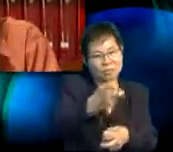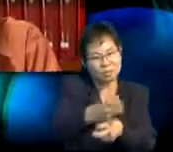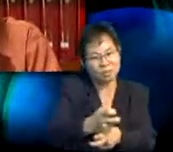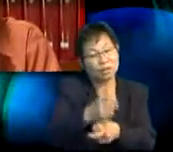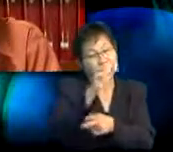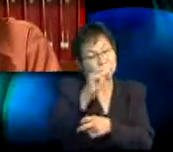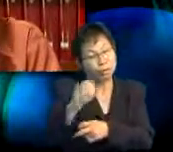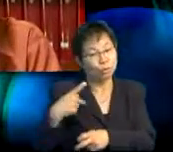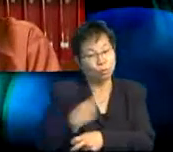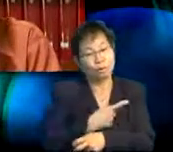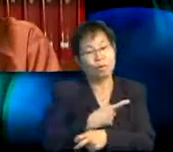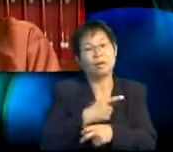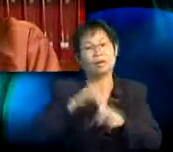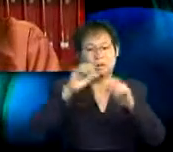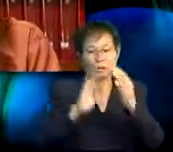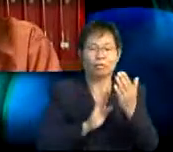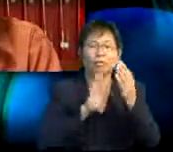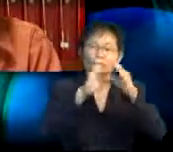so that we may overcome them.